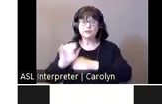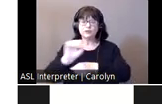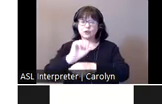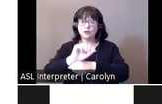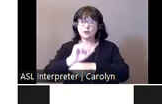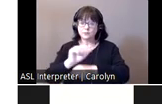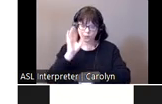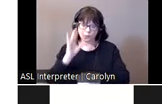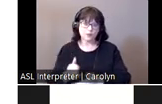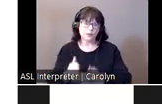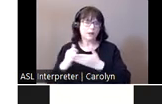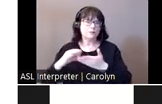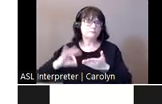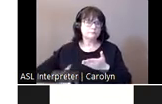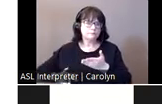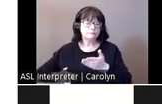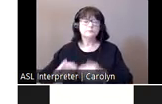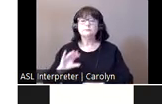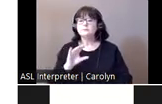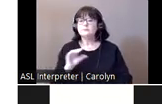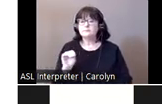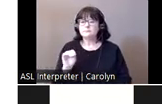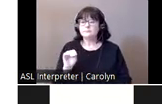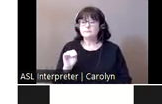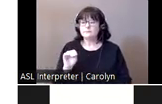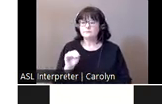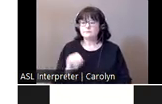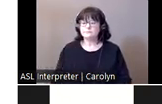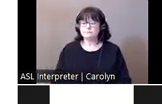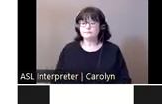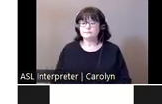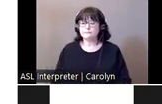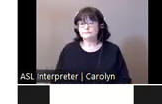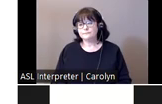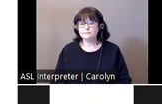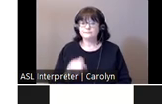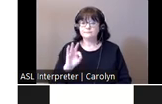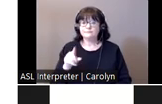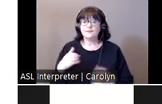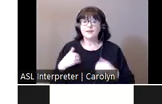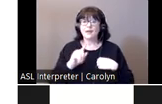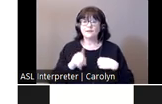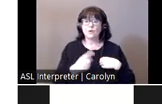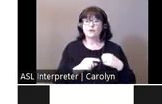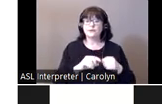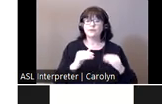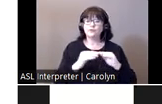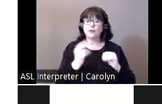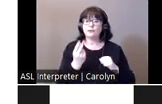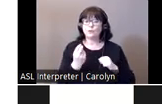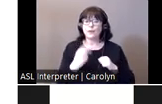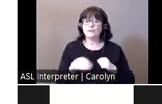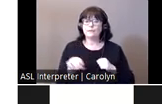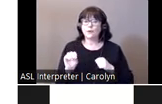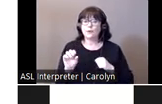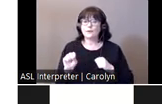And just having that piece of paper with a, you know, the old traditional grade 12 OSSD or GED or A certificate or whatever it is